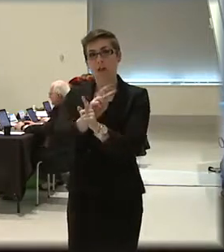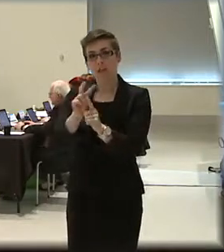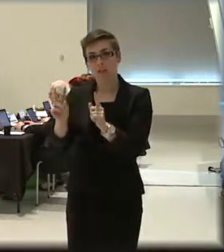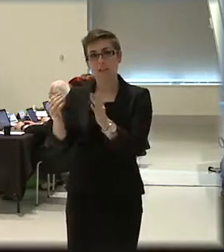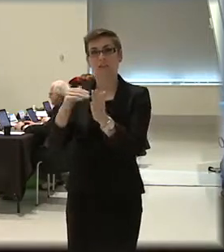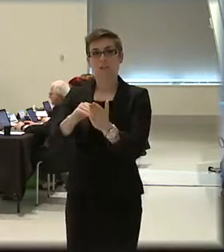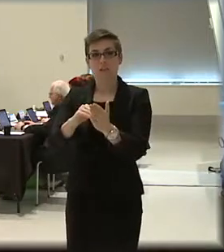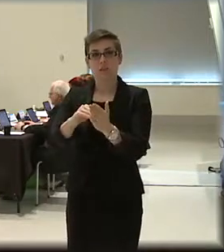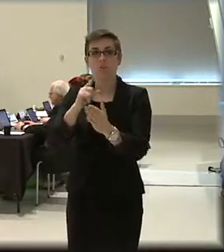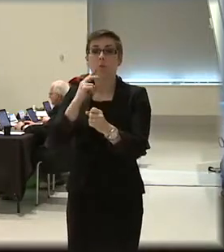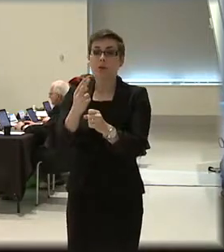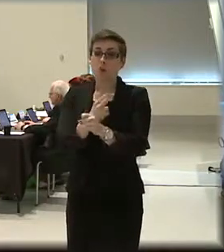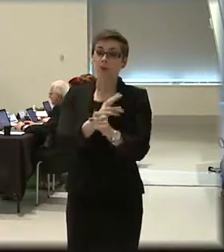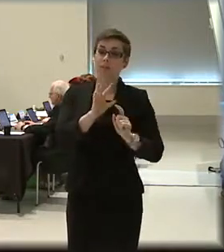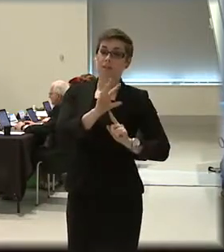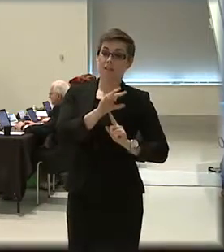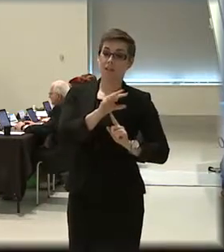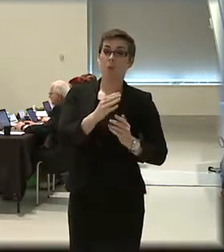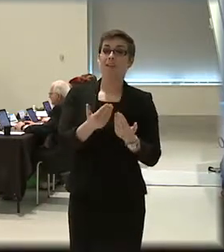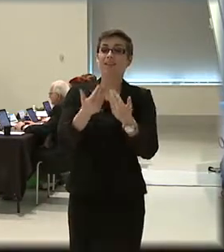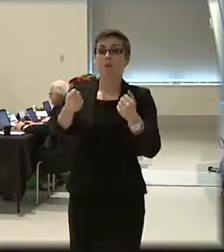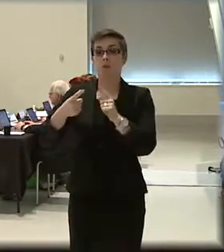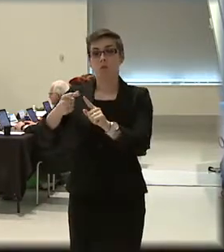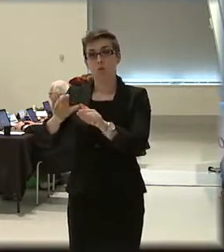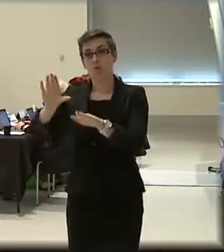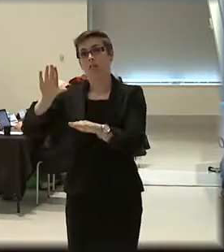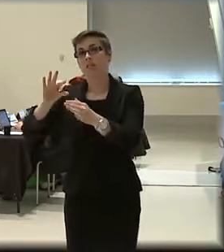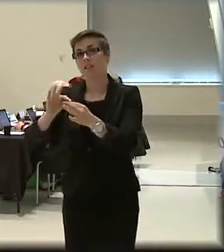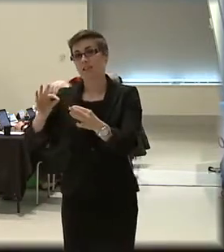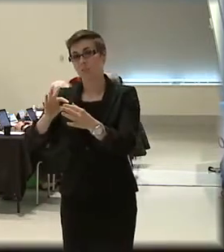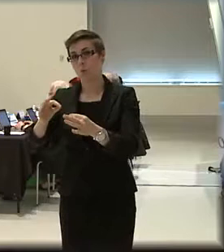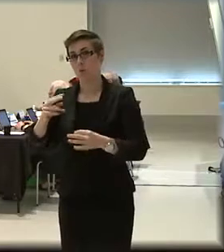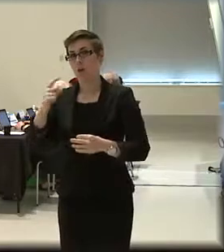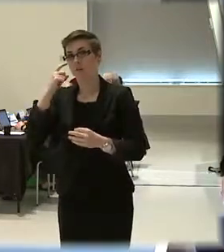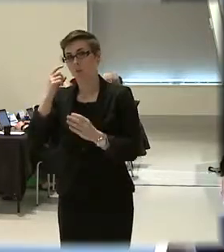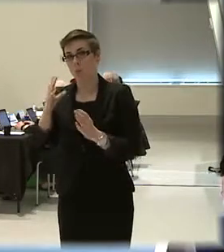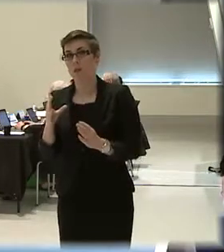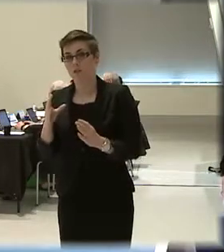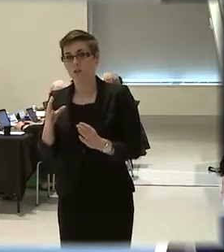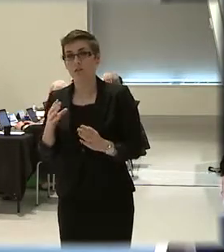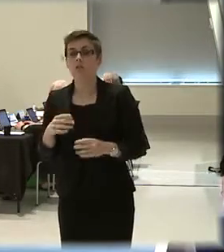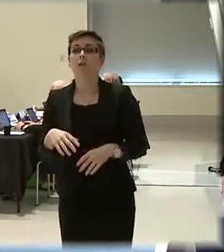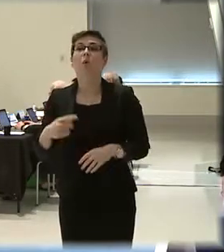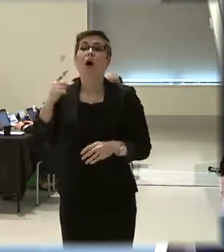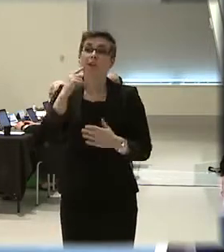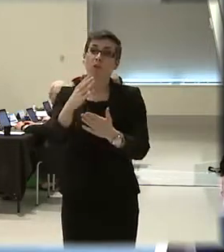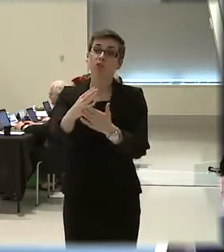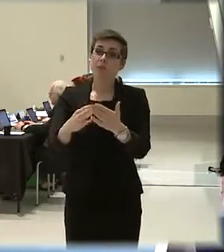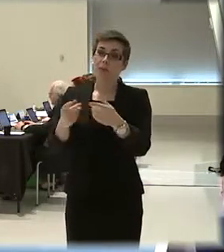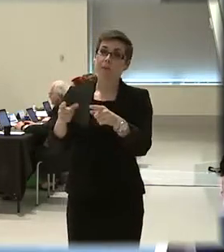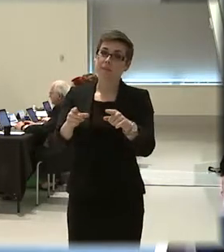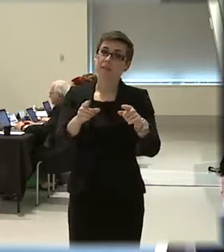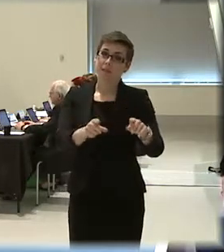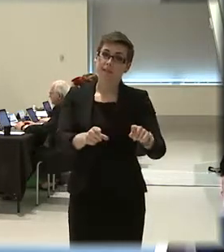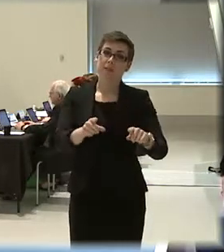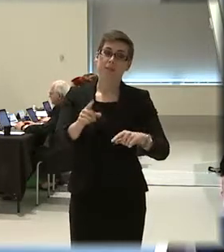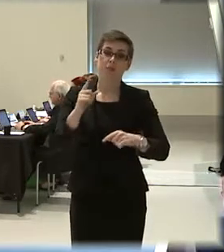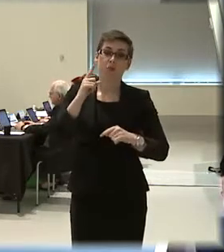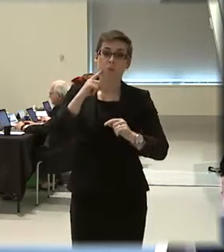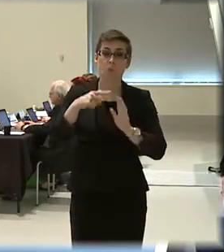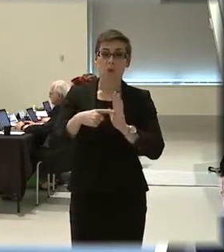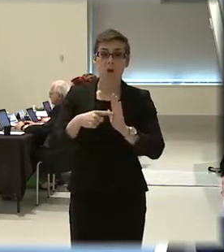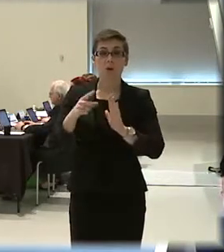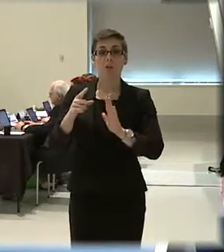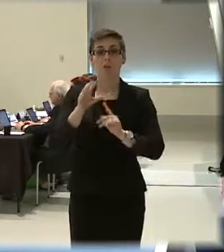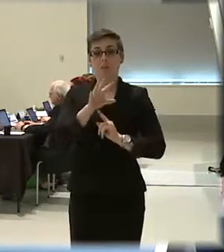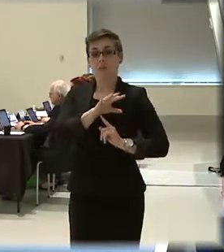separate from the testimony of the witness. I think that there may be instances where the